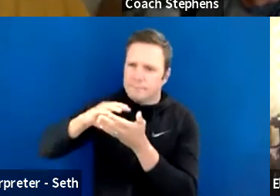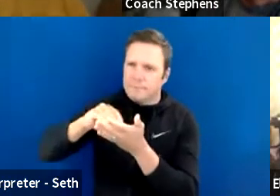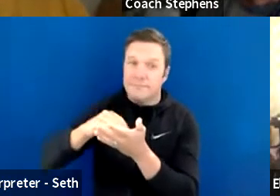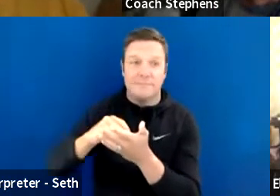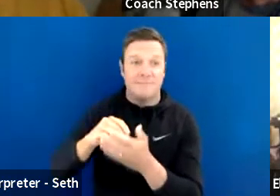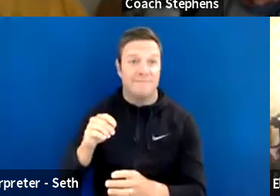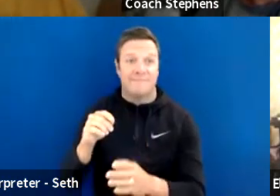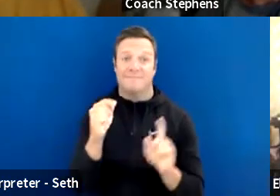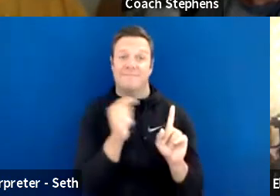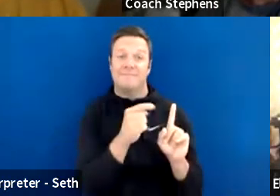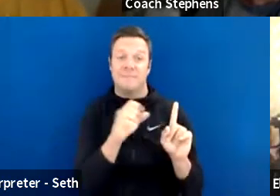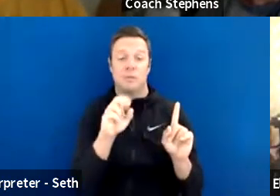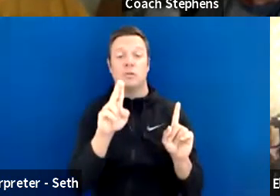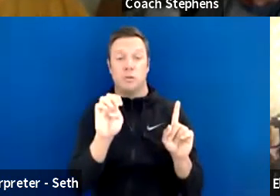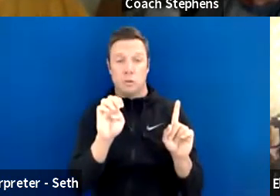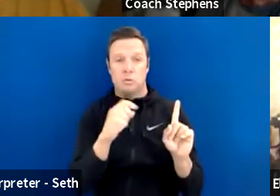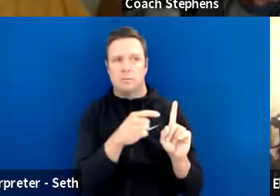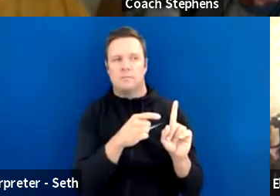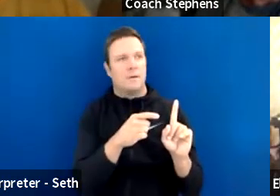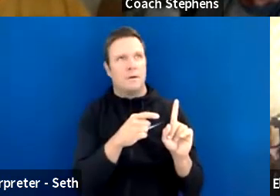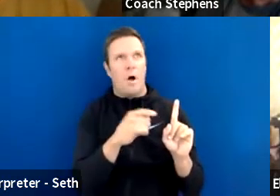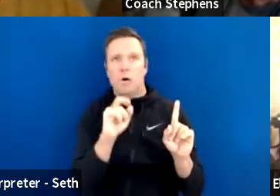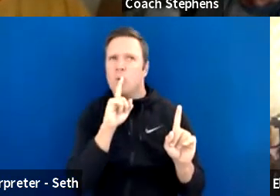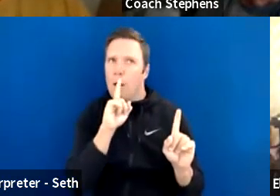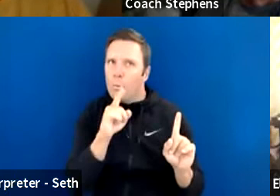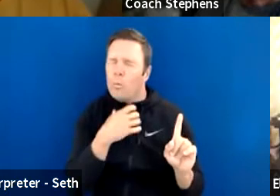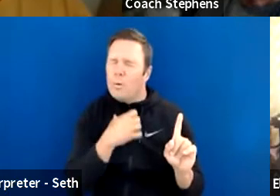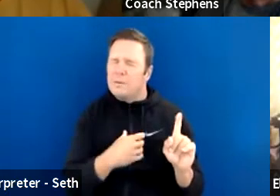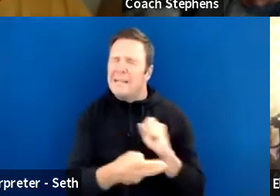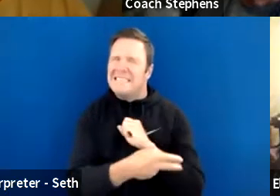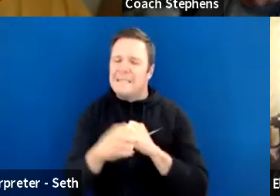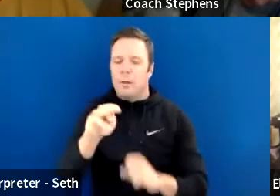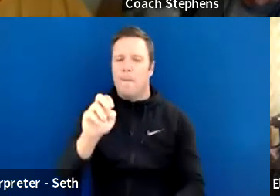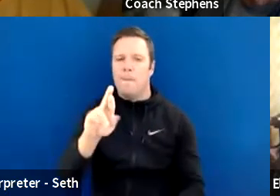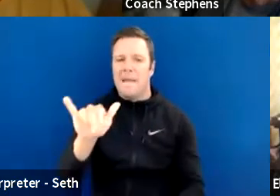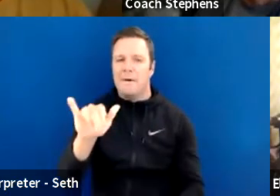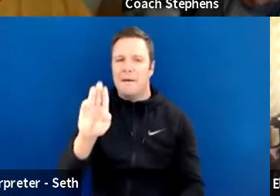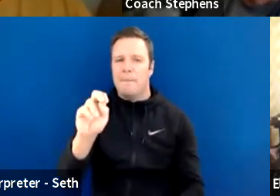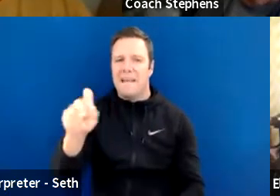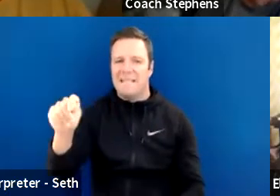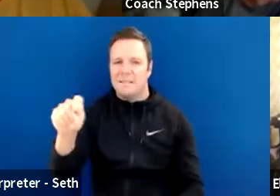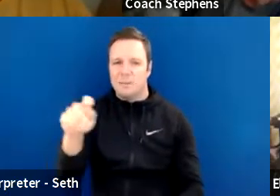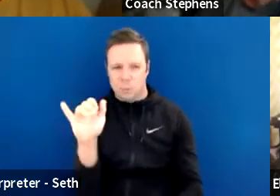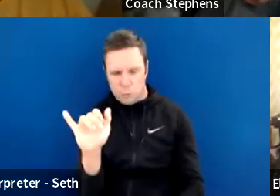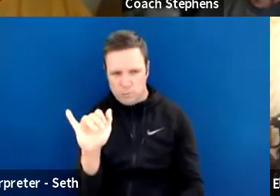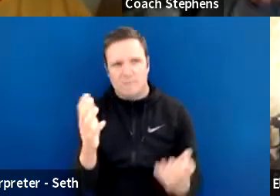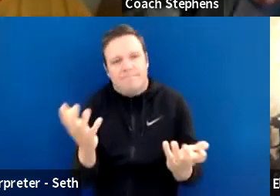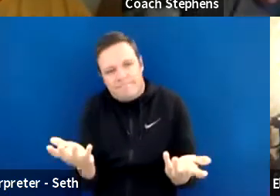and of course, I wish we could steal Mary Bennett too. Okay, my question: